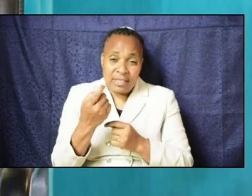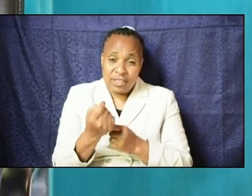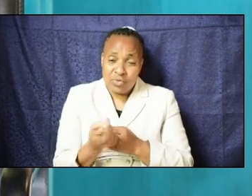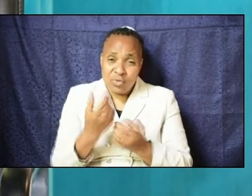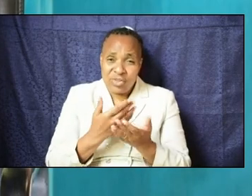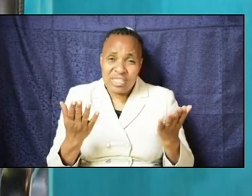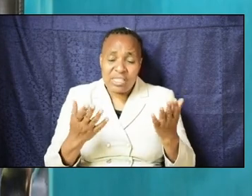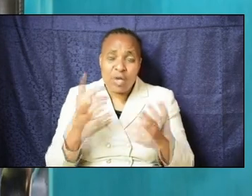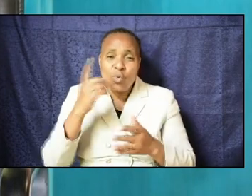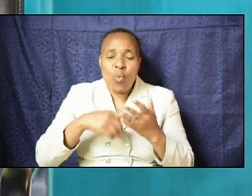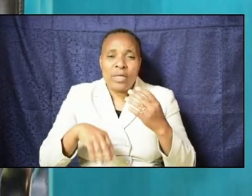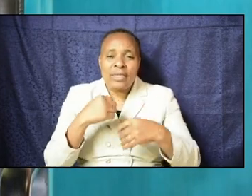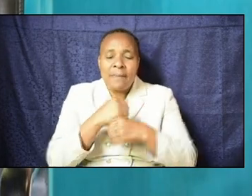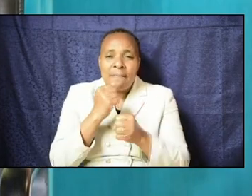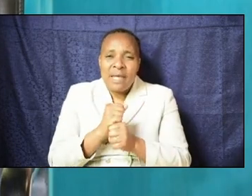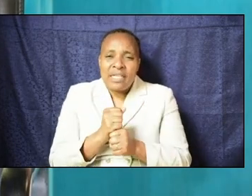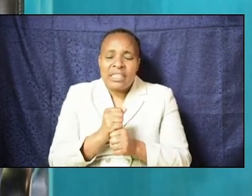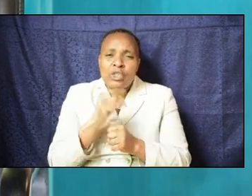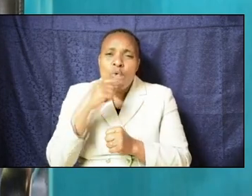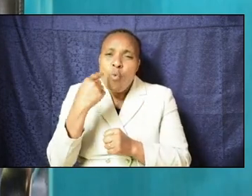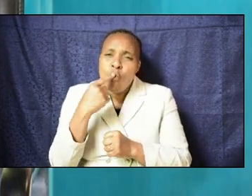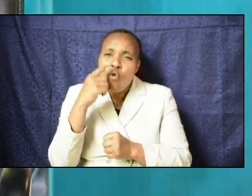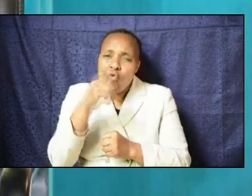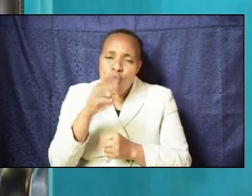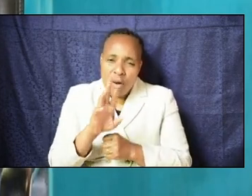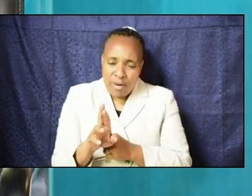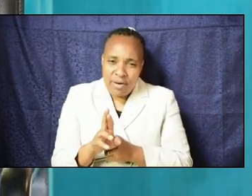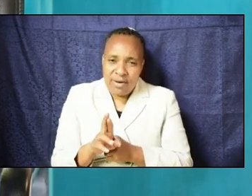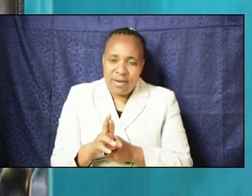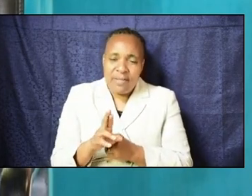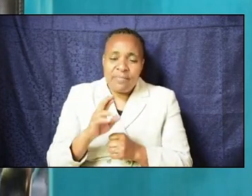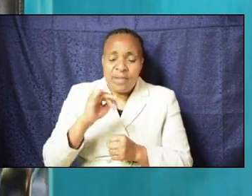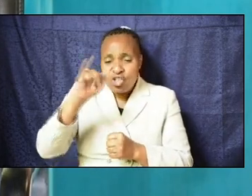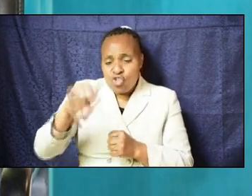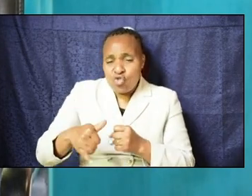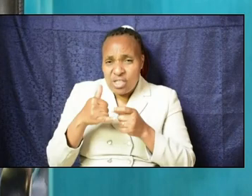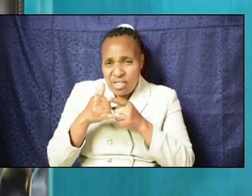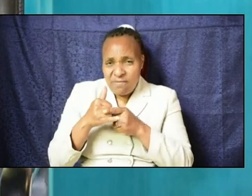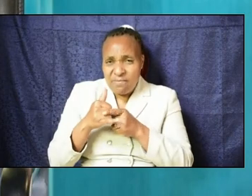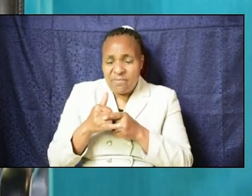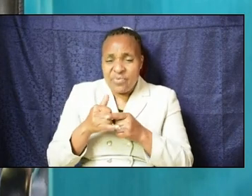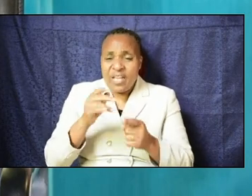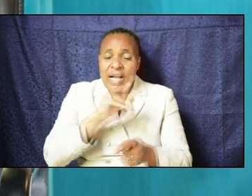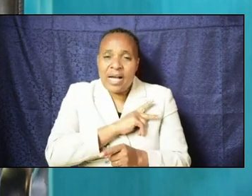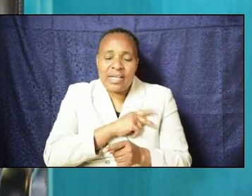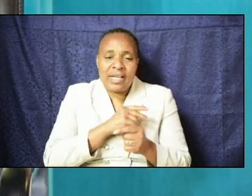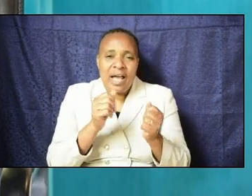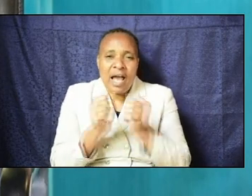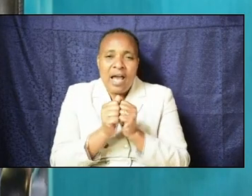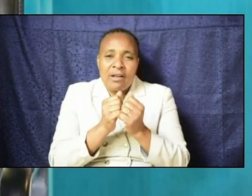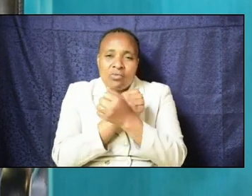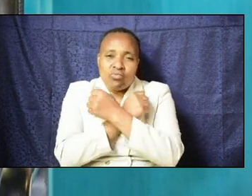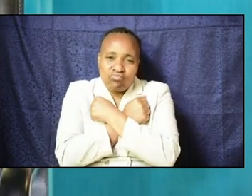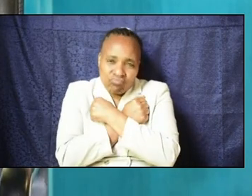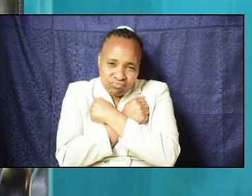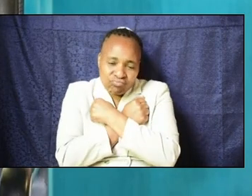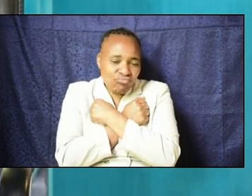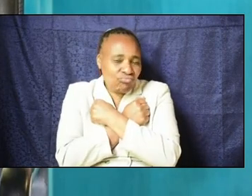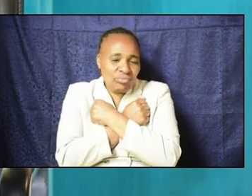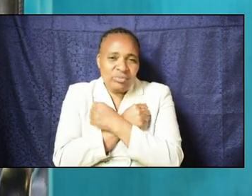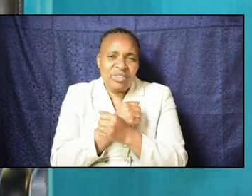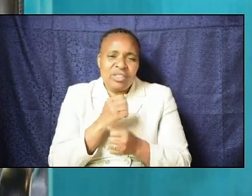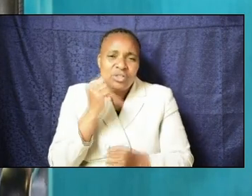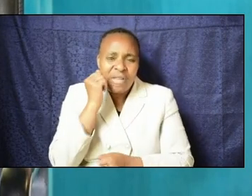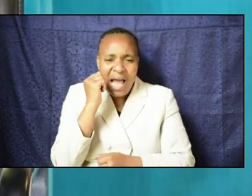what shows who you are. Mm-hmm. Joseph was kind and compassionate. He was sorrowful